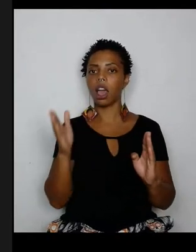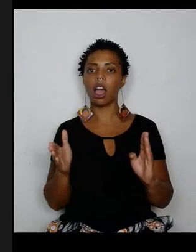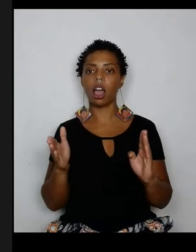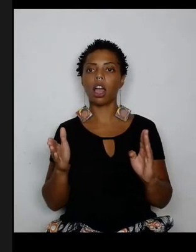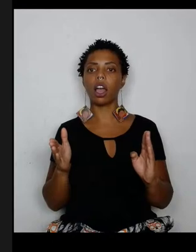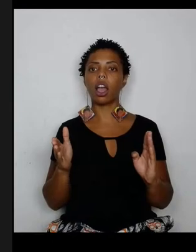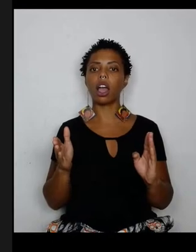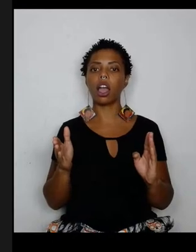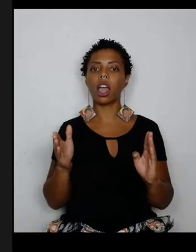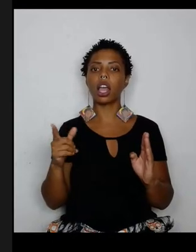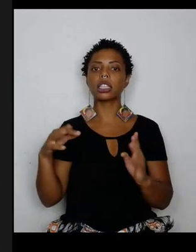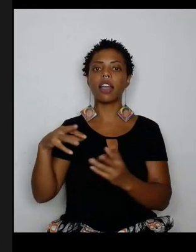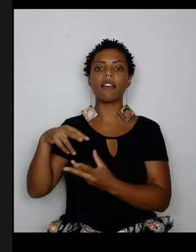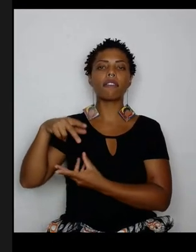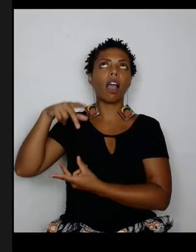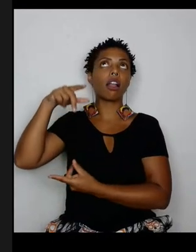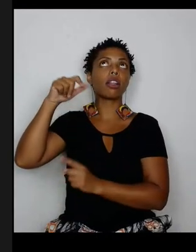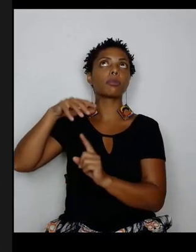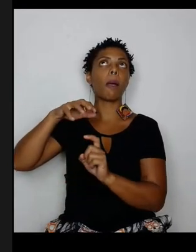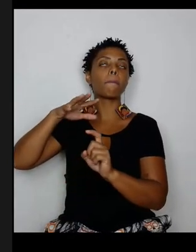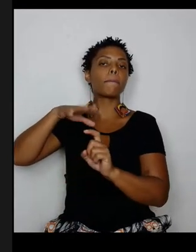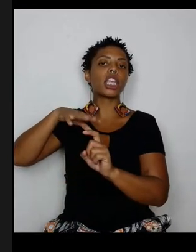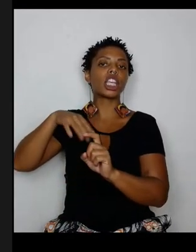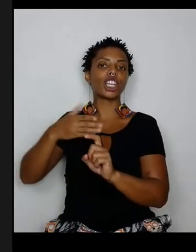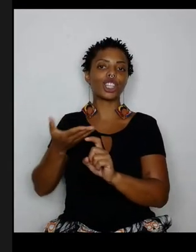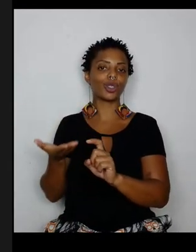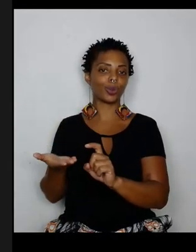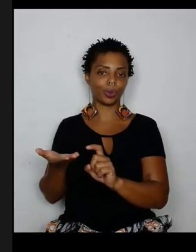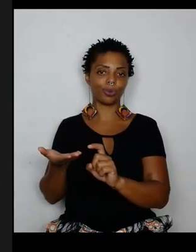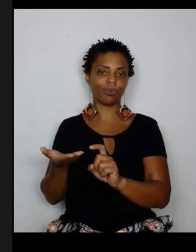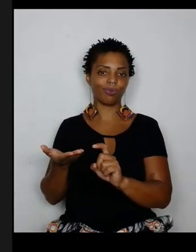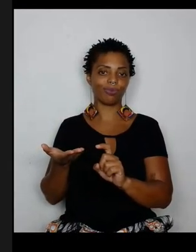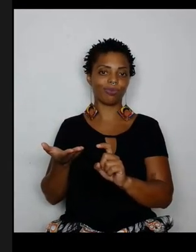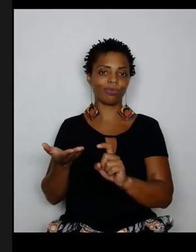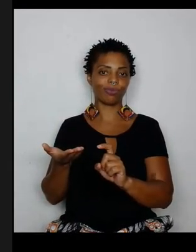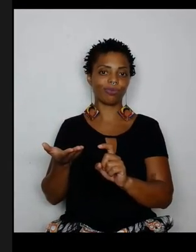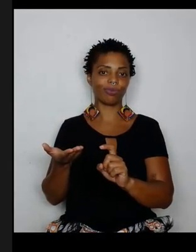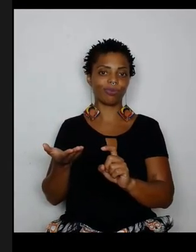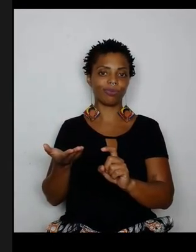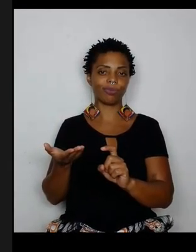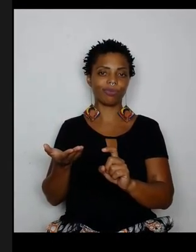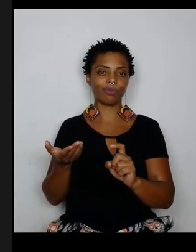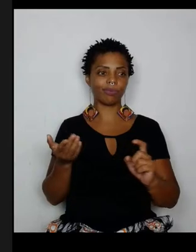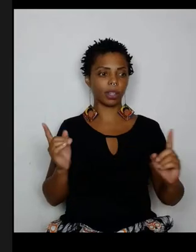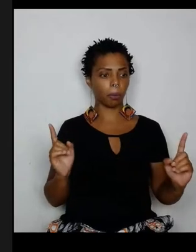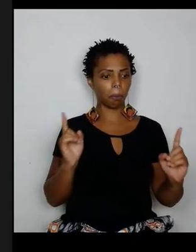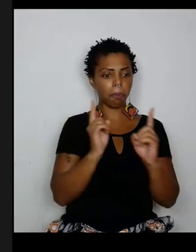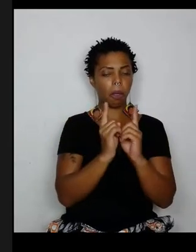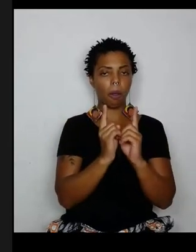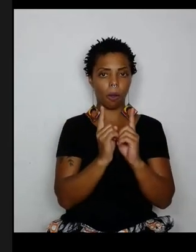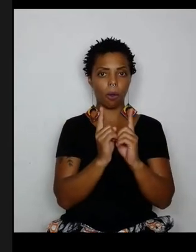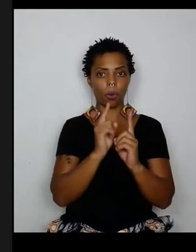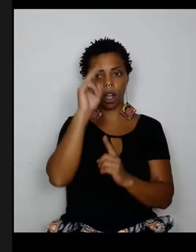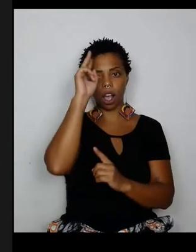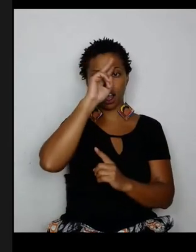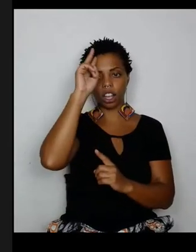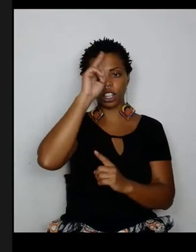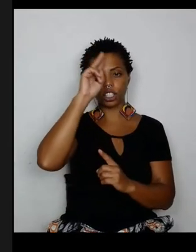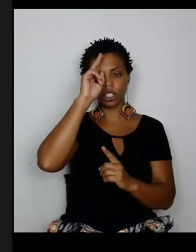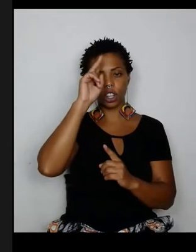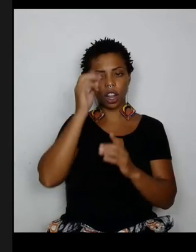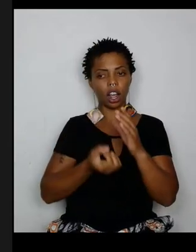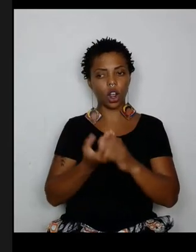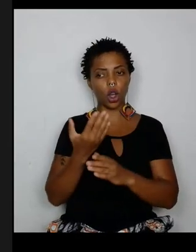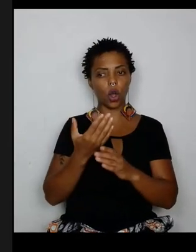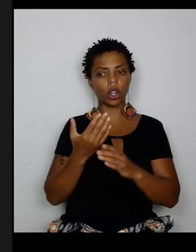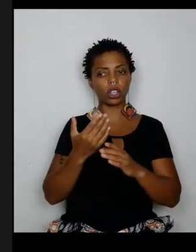of uh over-determined historical construction of the tropical paradise on the other these are you know and when the brazil functions as this